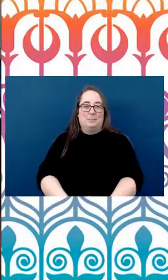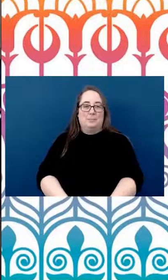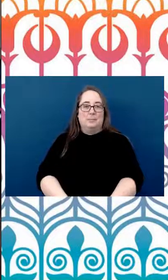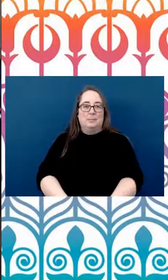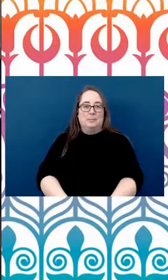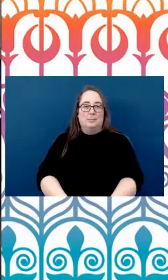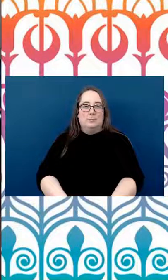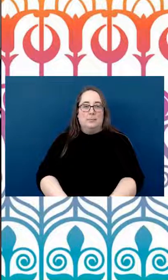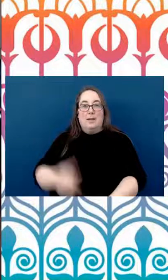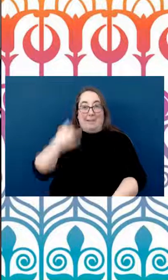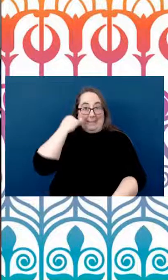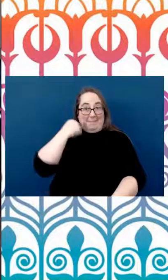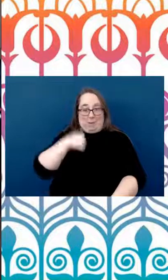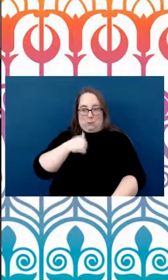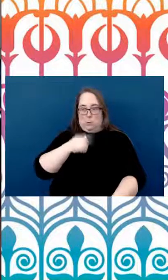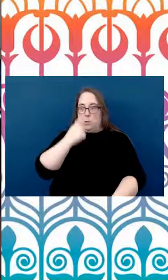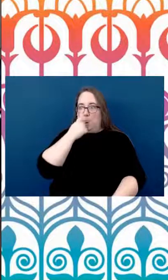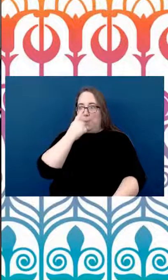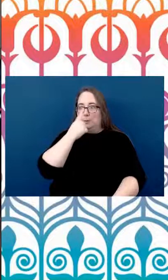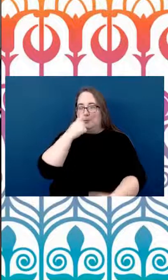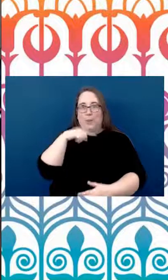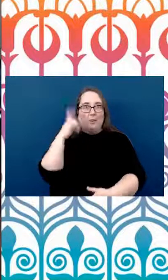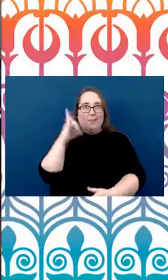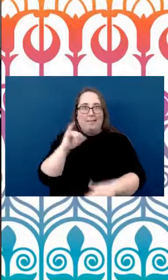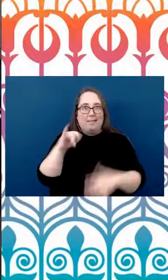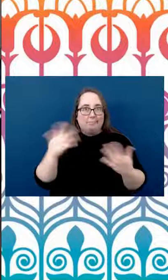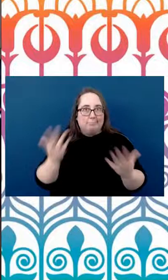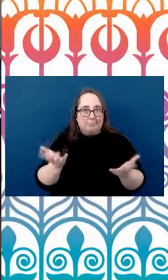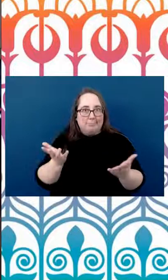I was a nose, what would I look like?